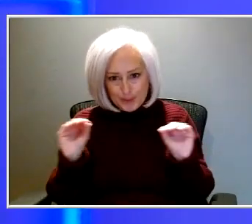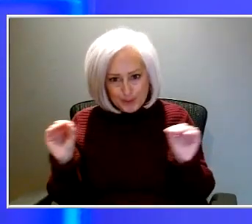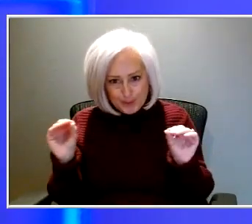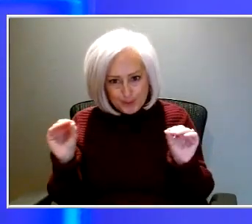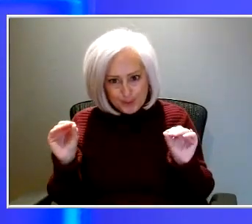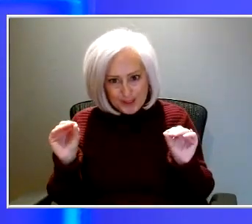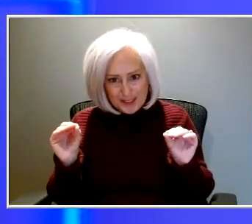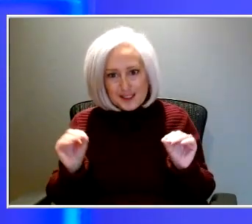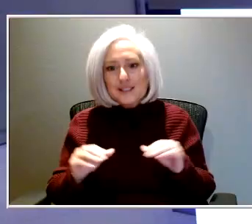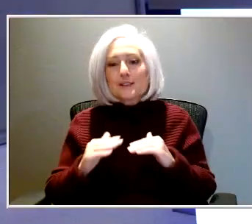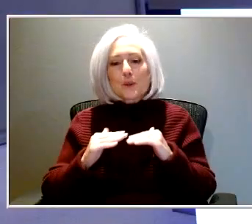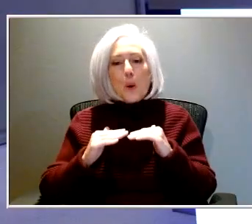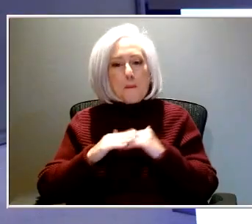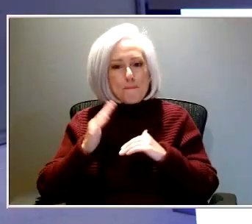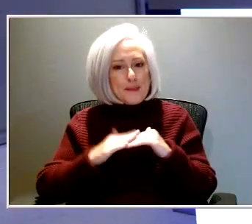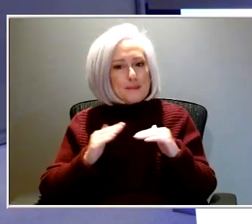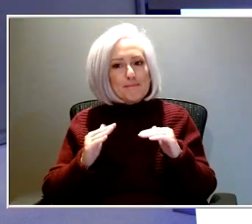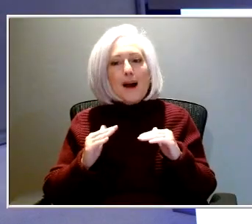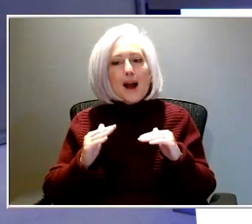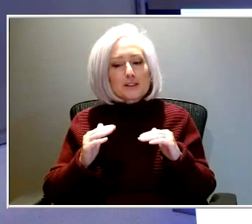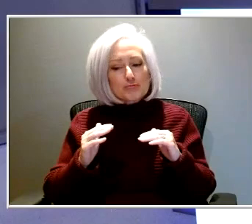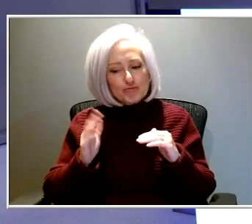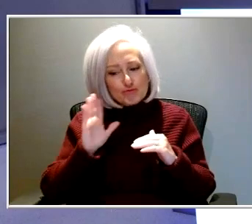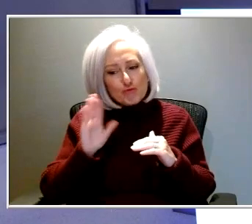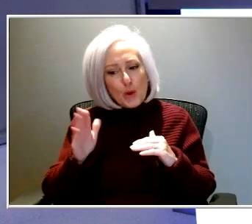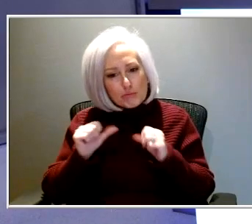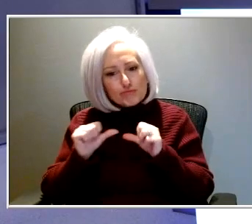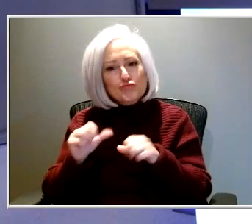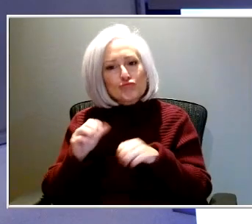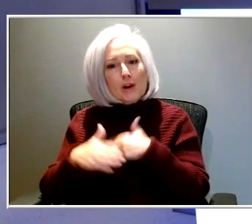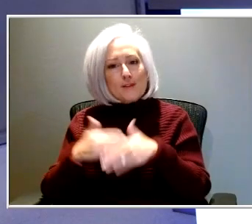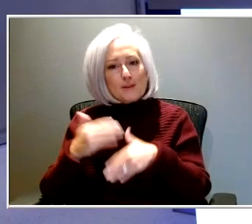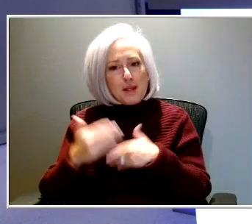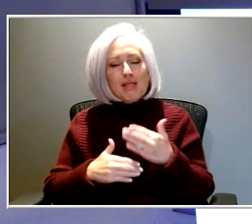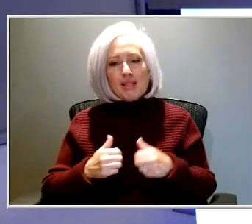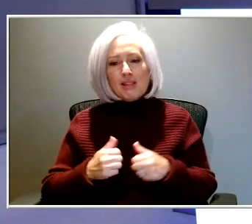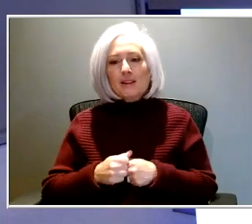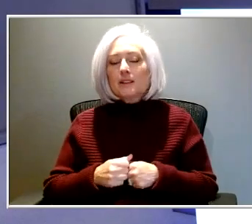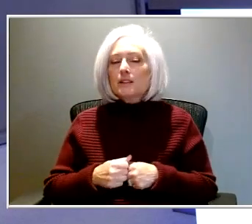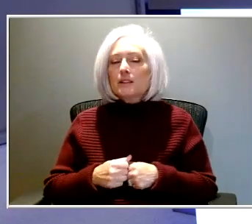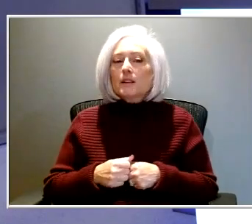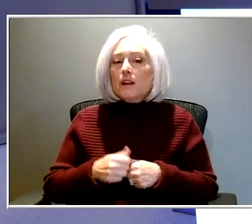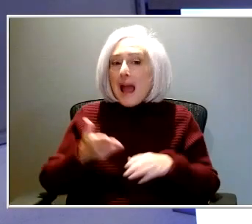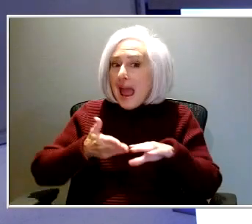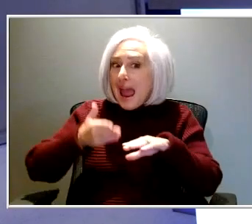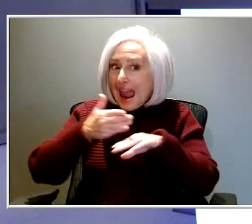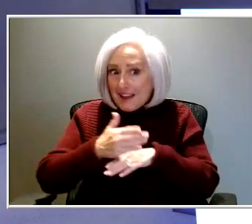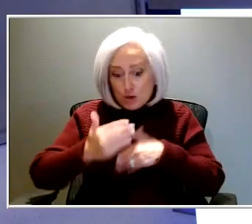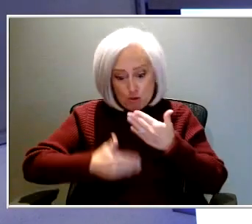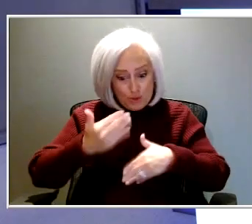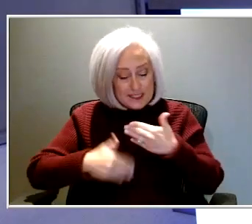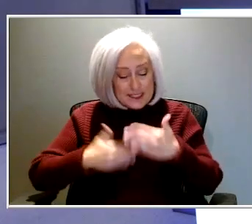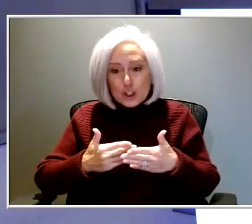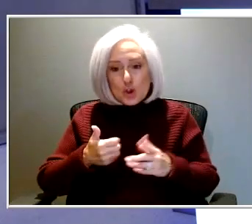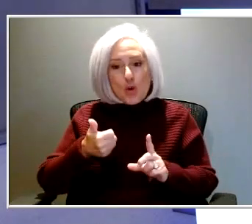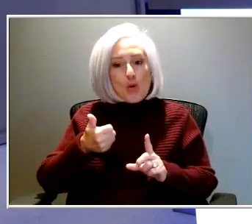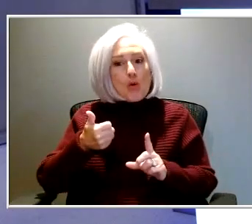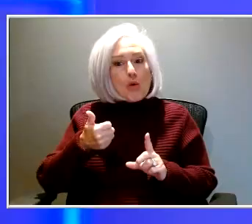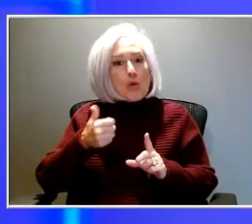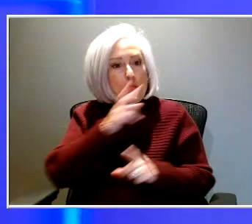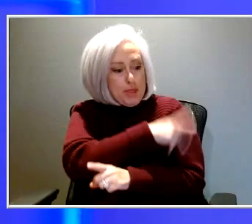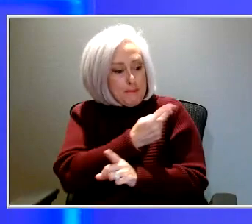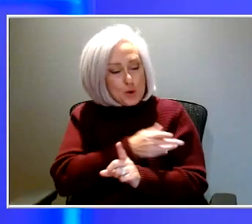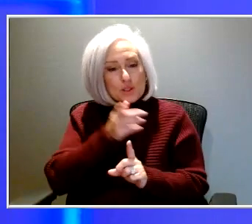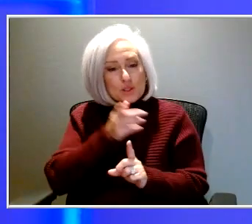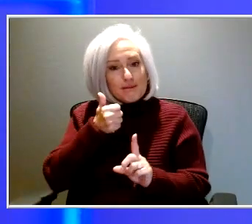the discomfort from the procedure. So after the procedure is over, are the patients themselves radioactive? Yeah. Tell me about that. That's a very common question.